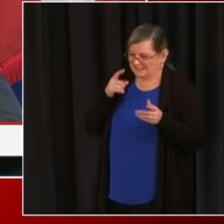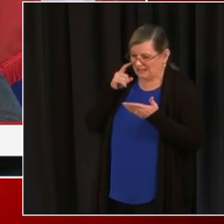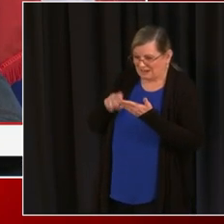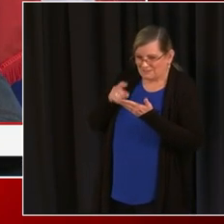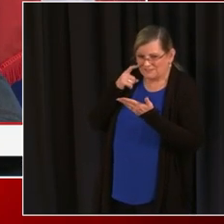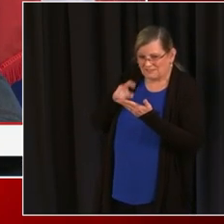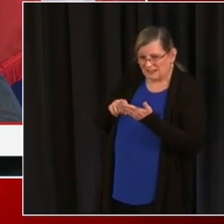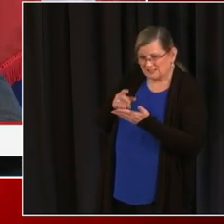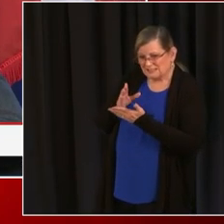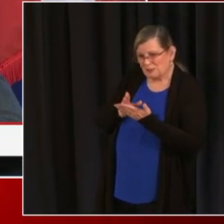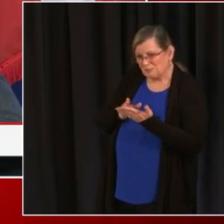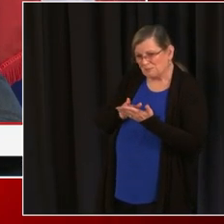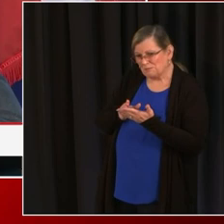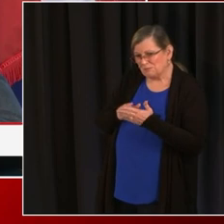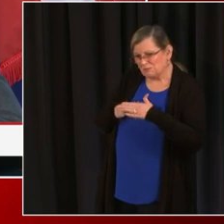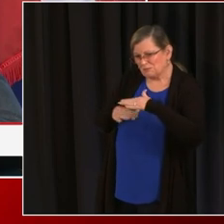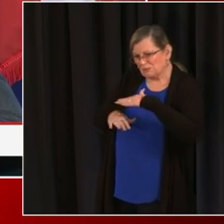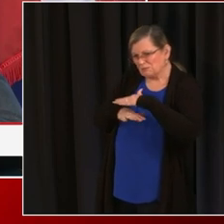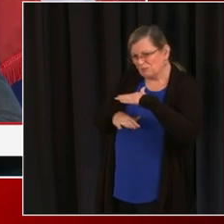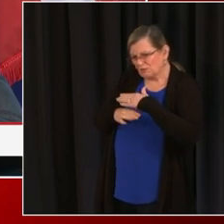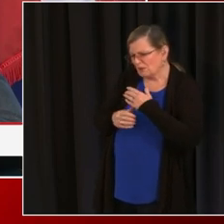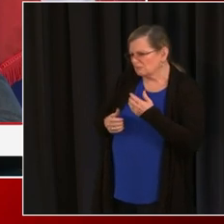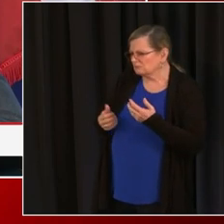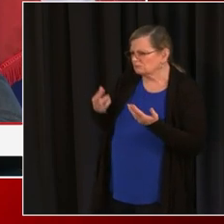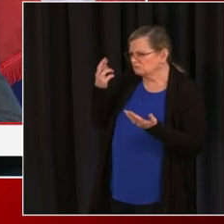can identify some root causes and